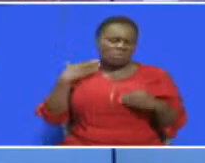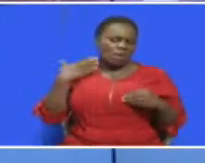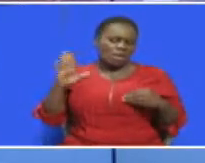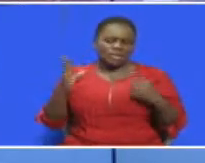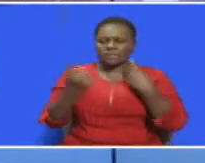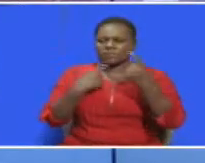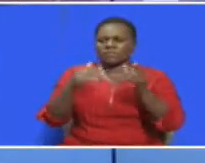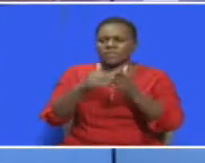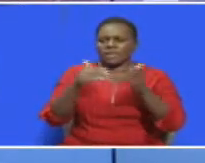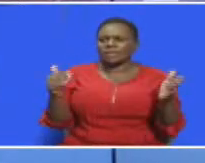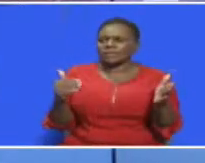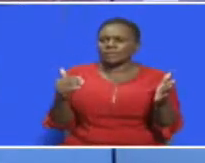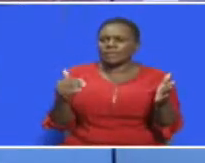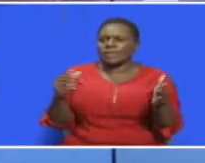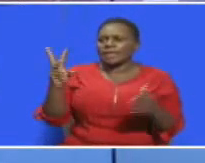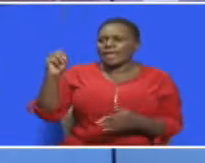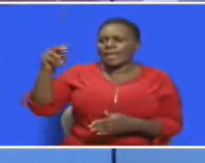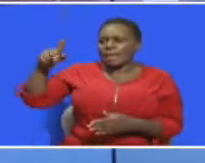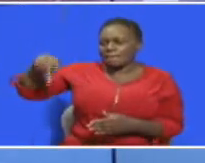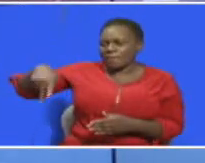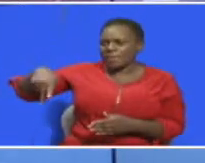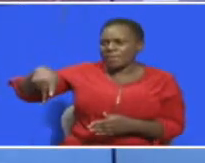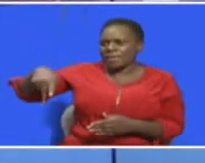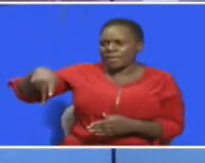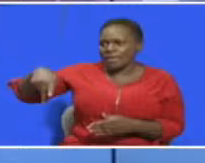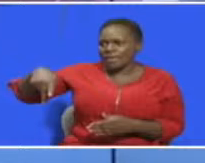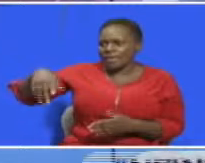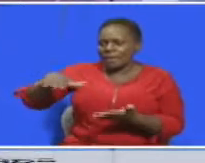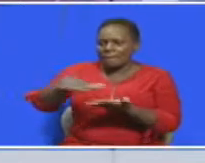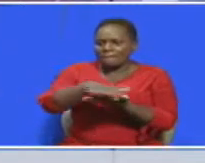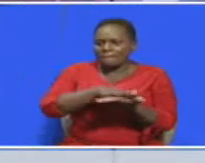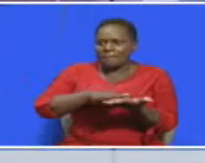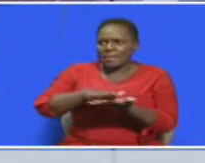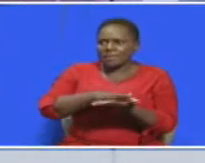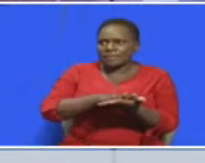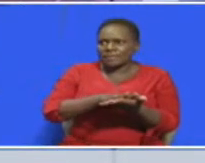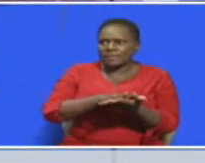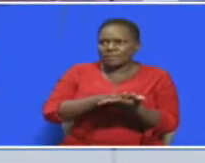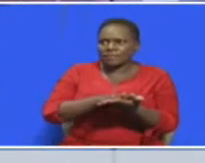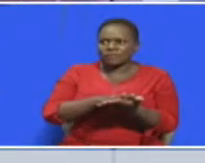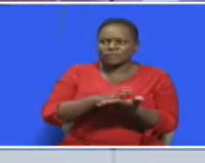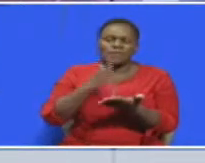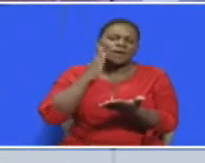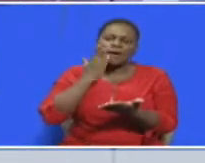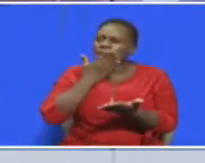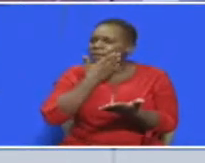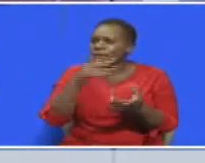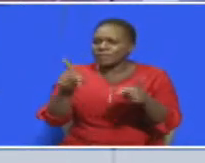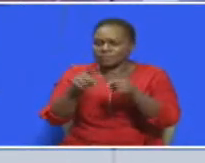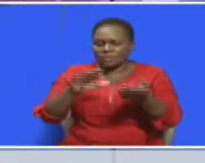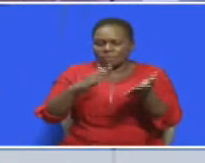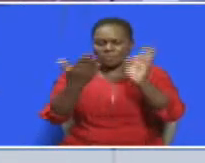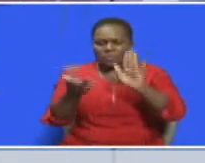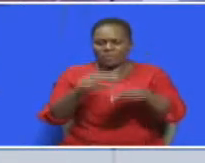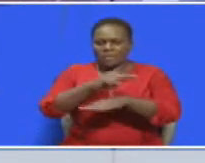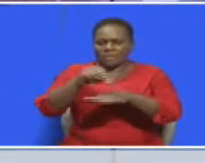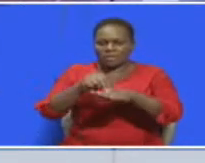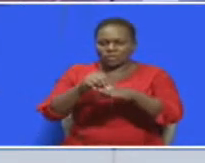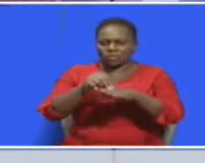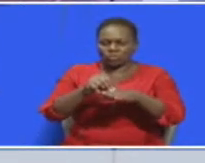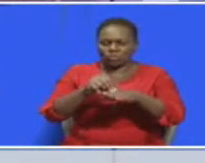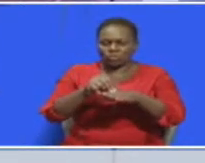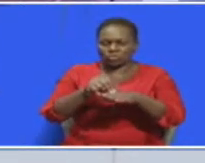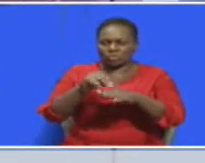public against Keses Member of Parliament Mishra Kiprop on the basis of his race. Now, Cheruiyot, who appeared before the National Cohesion